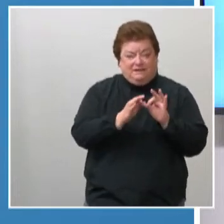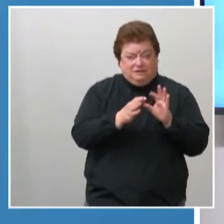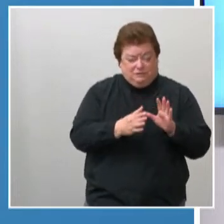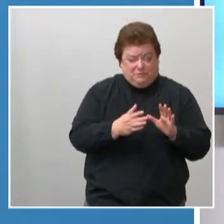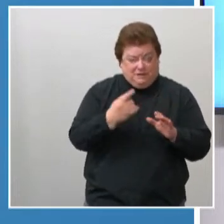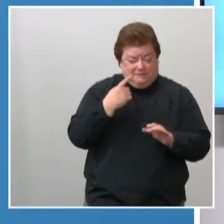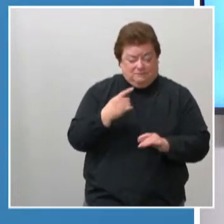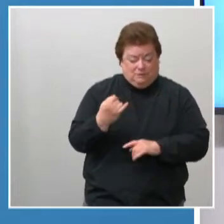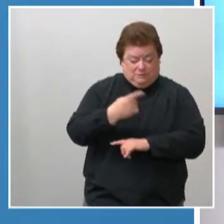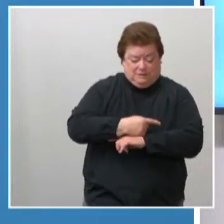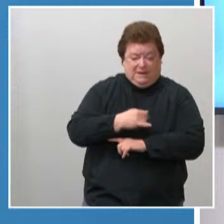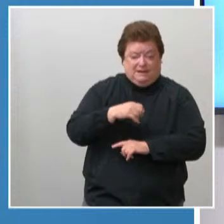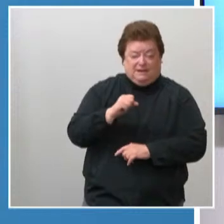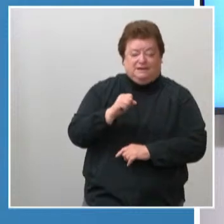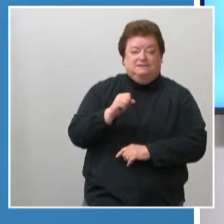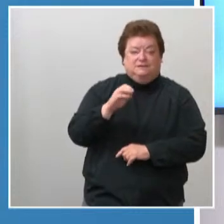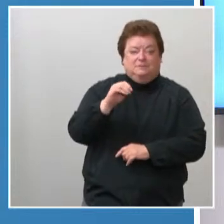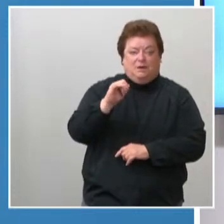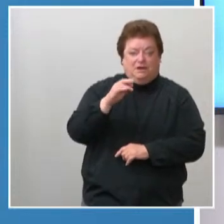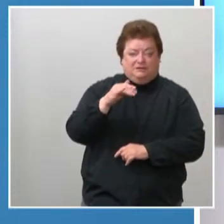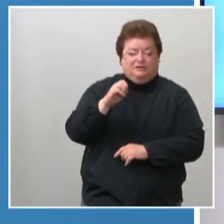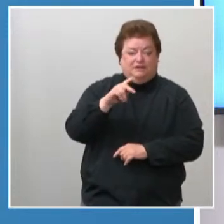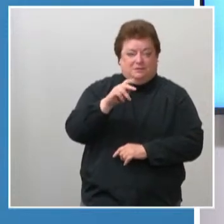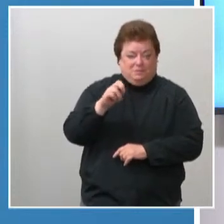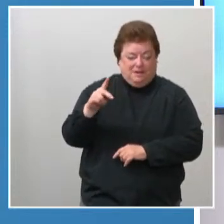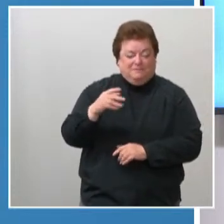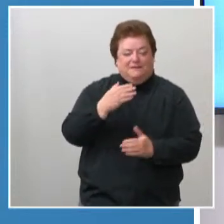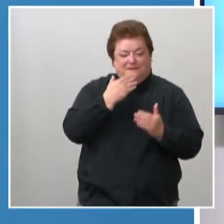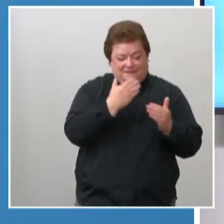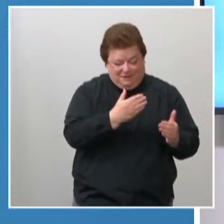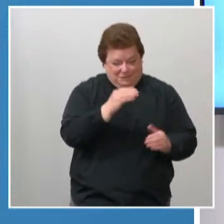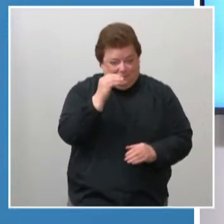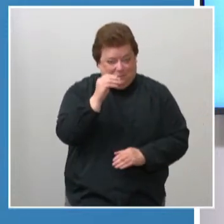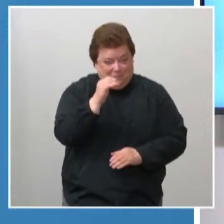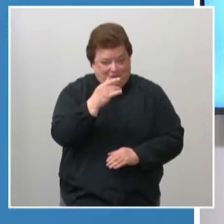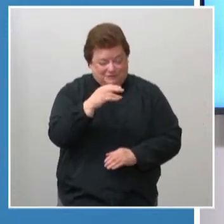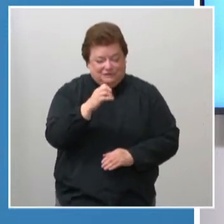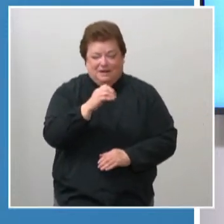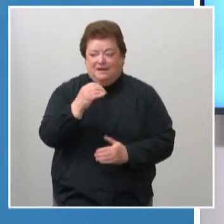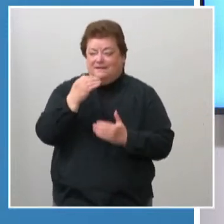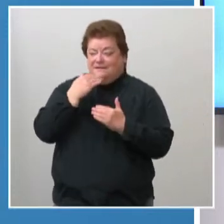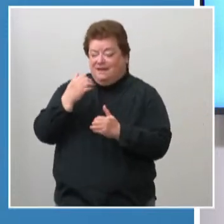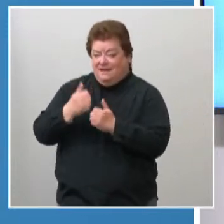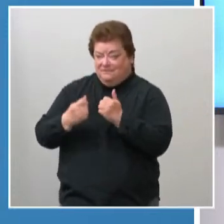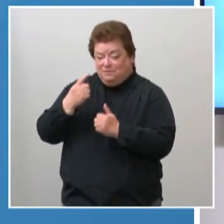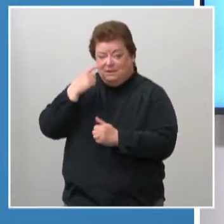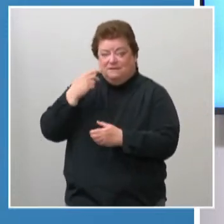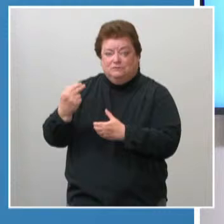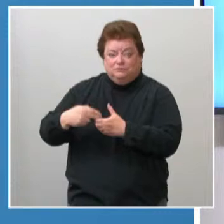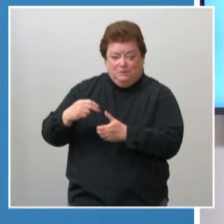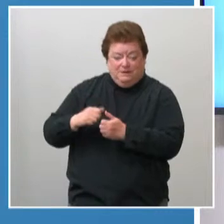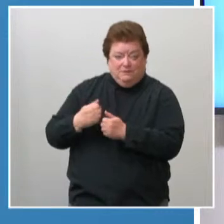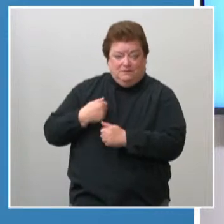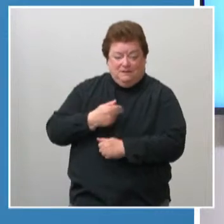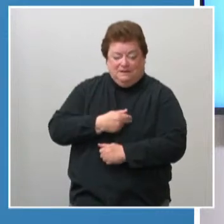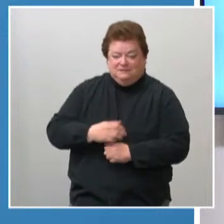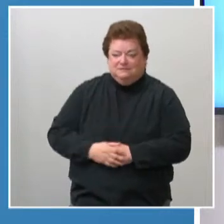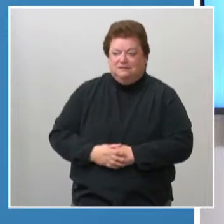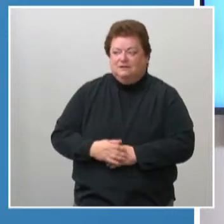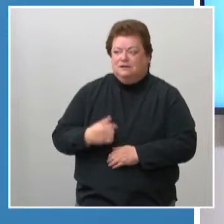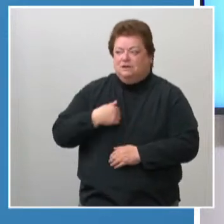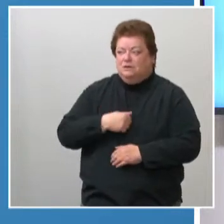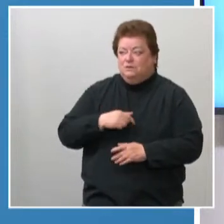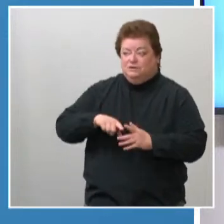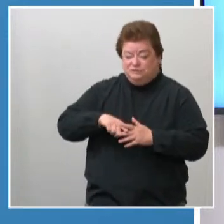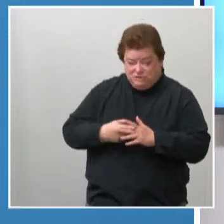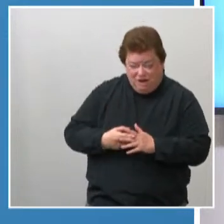interpretation for us today, again, is Margie Propp. Thank you, Margie, and thanks to everyone for joining us. We're starting to see